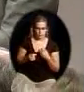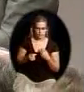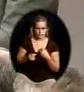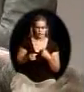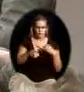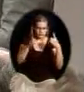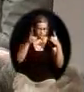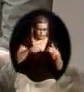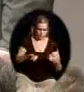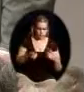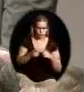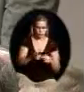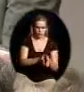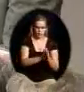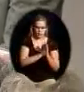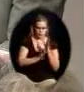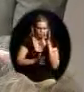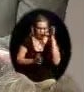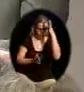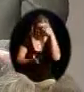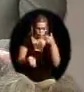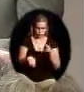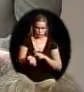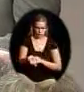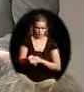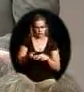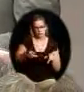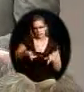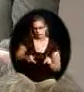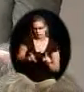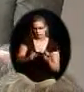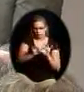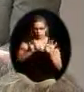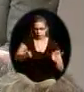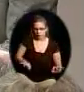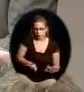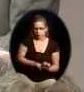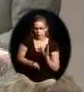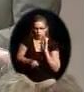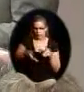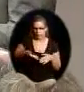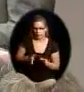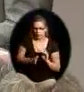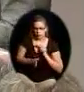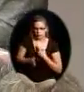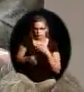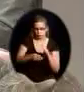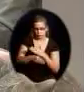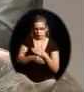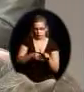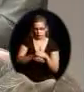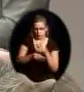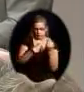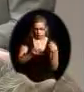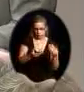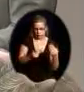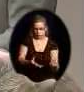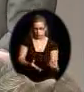decided to do is have or ask parents to sign essentially a consent form that would allow us to share that information.